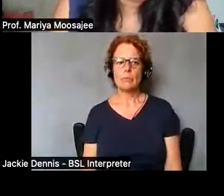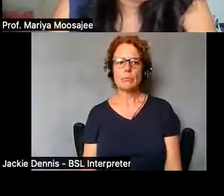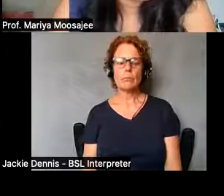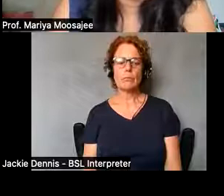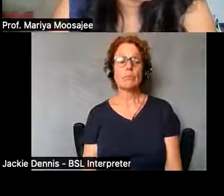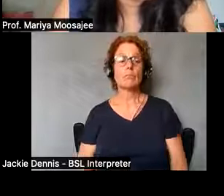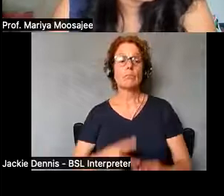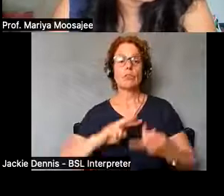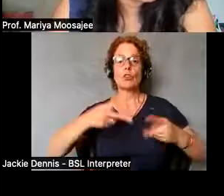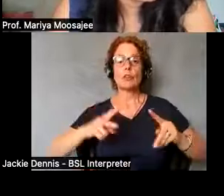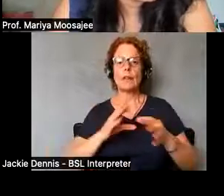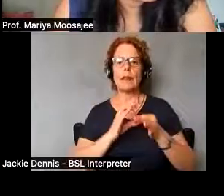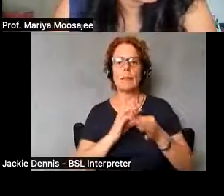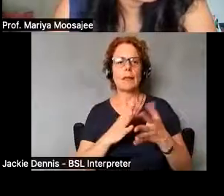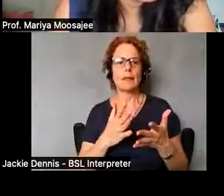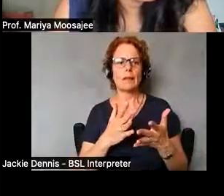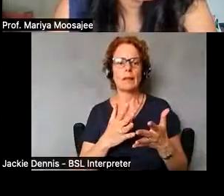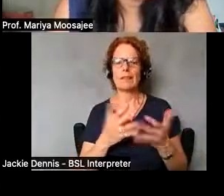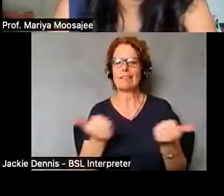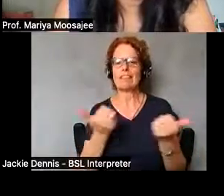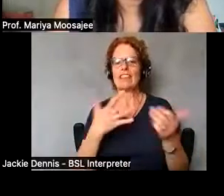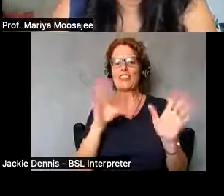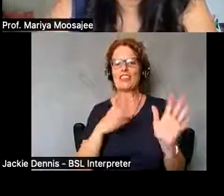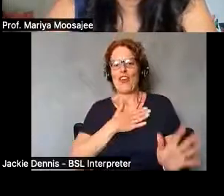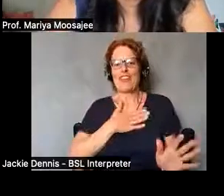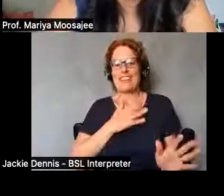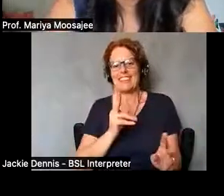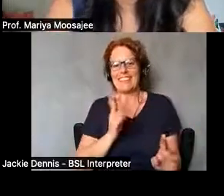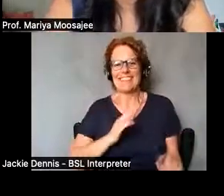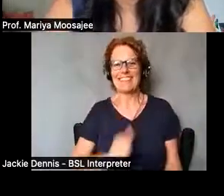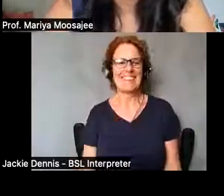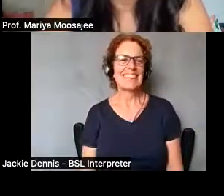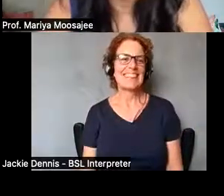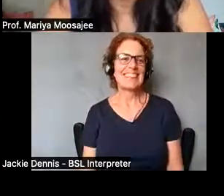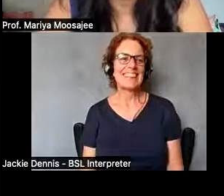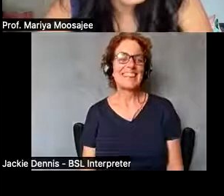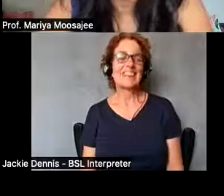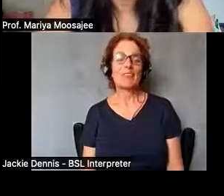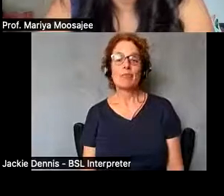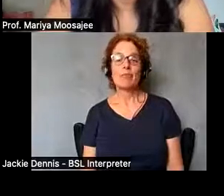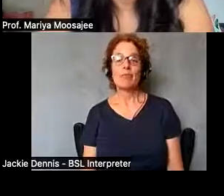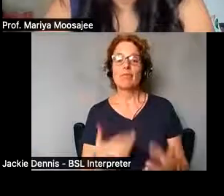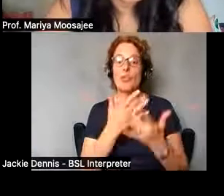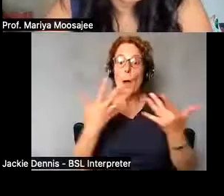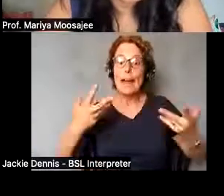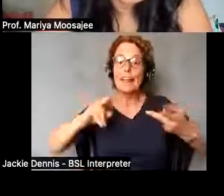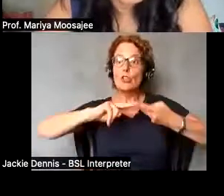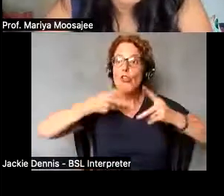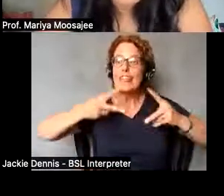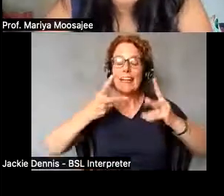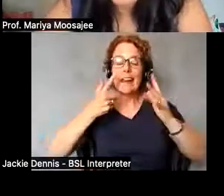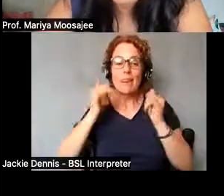Gene therapy for genetic eye disease. There we go. So there haven't been many gene therapy